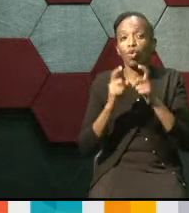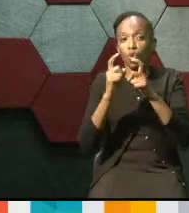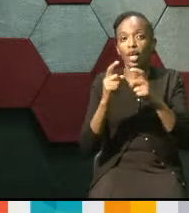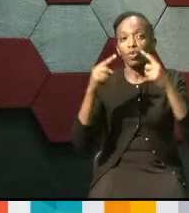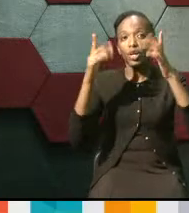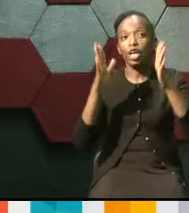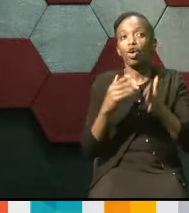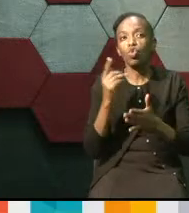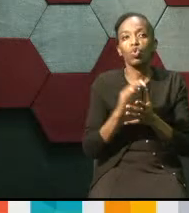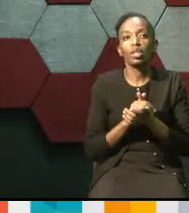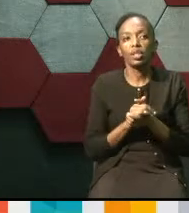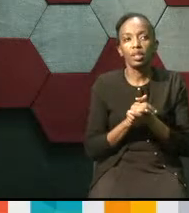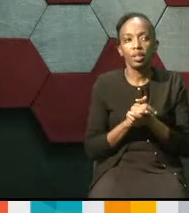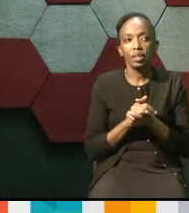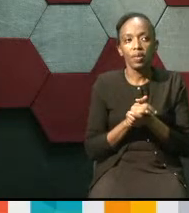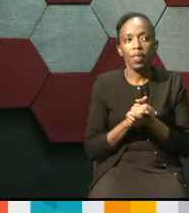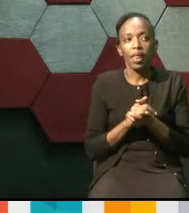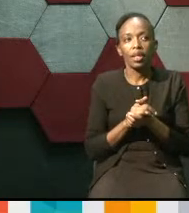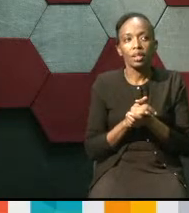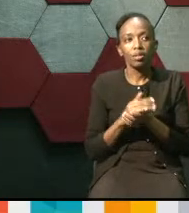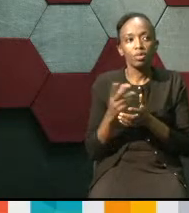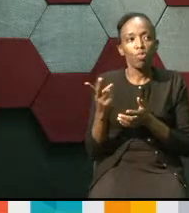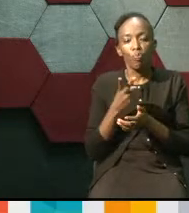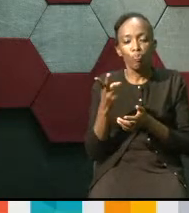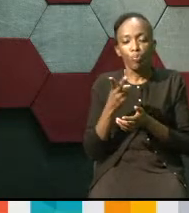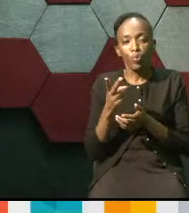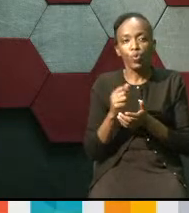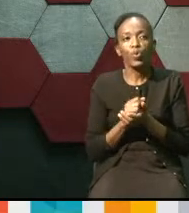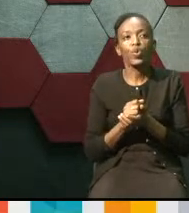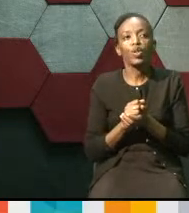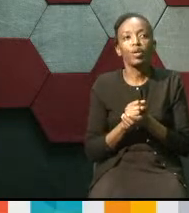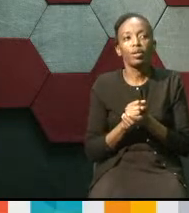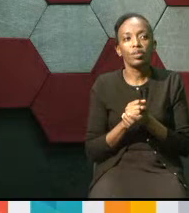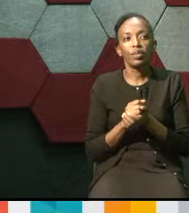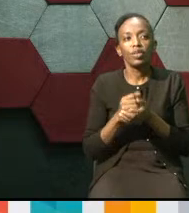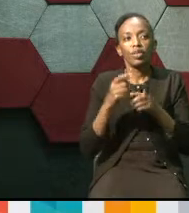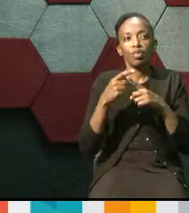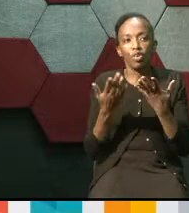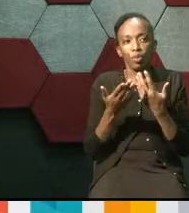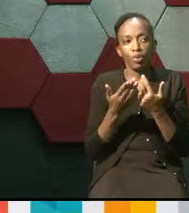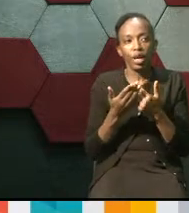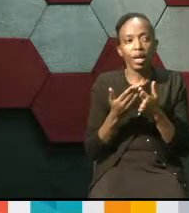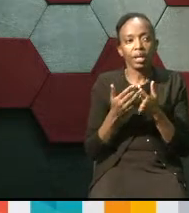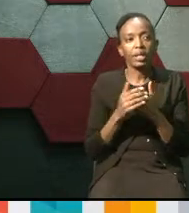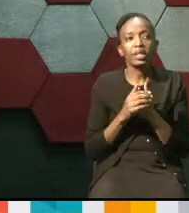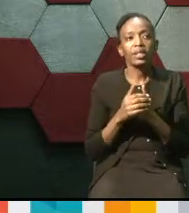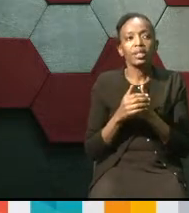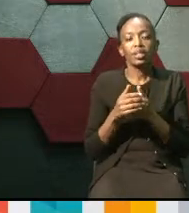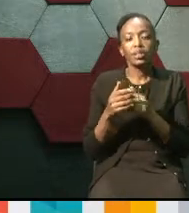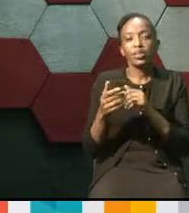to Virginia Nyambu and Anna Michelle from St. Thomas Girls Secondary School in Kilifi